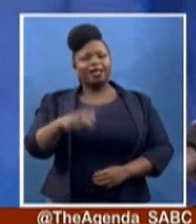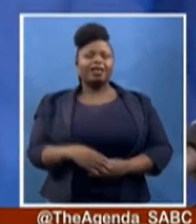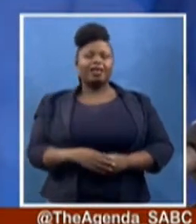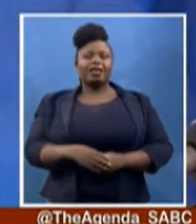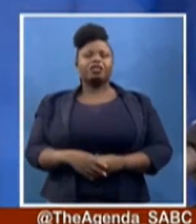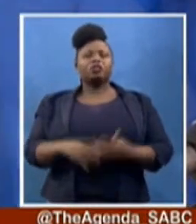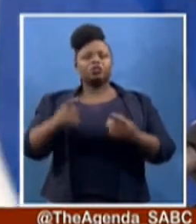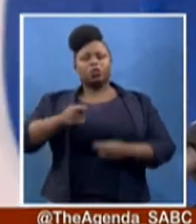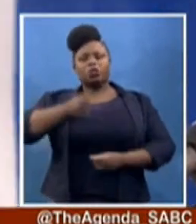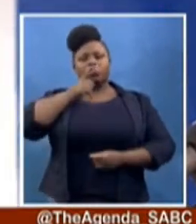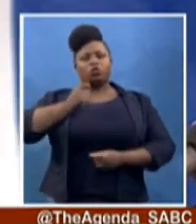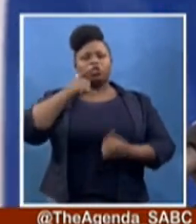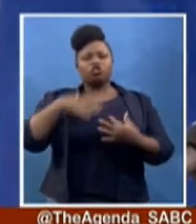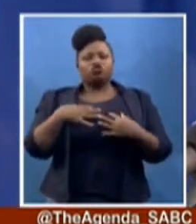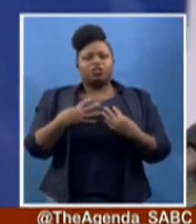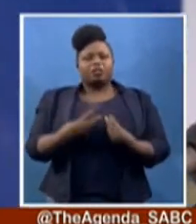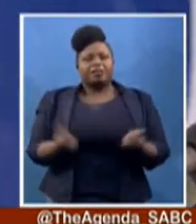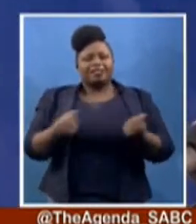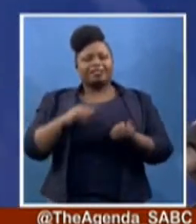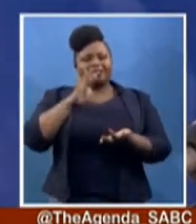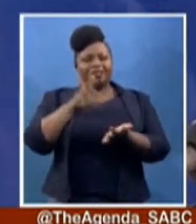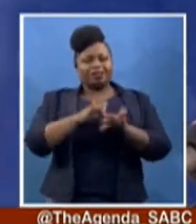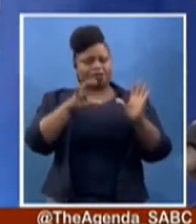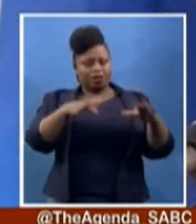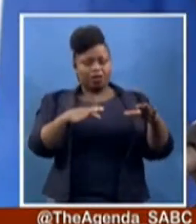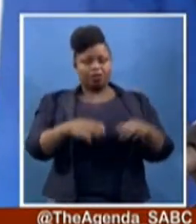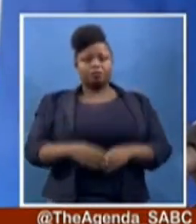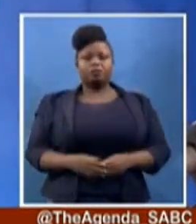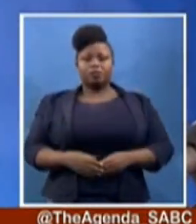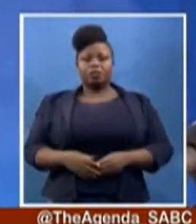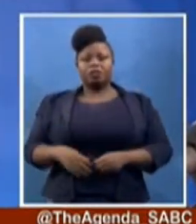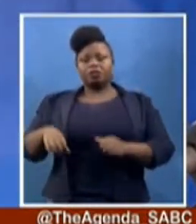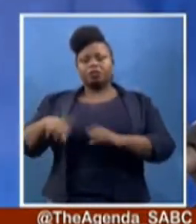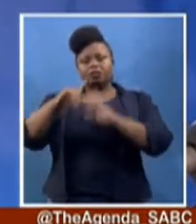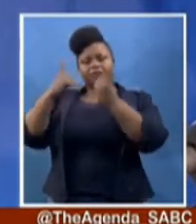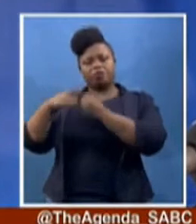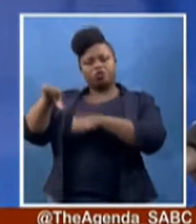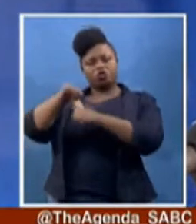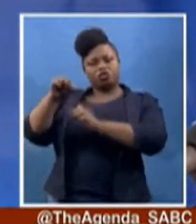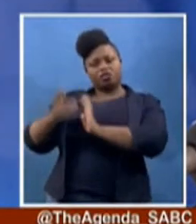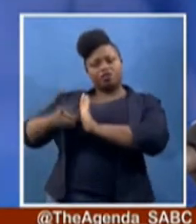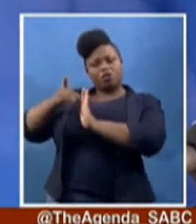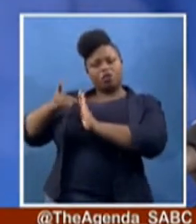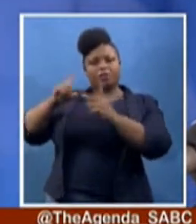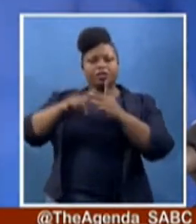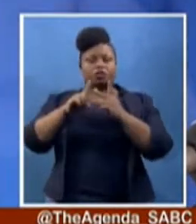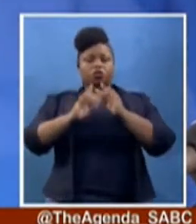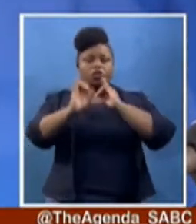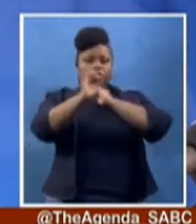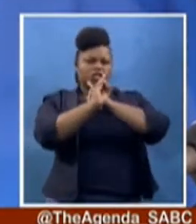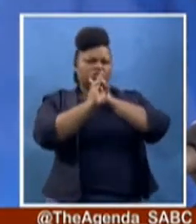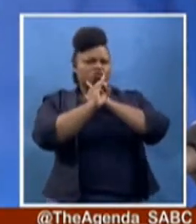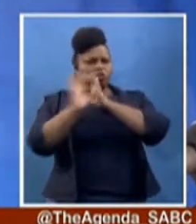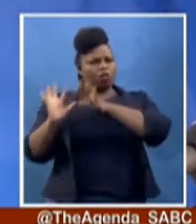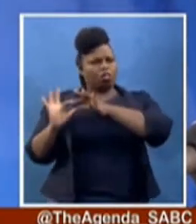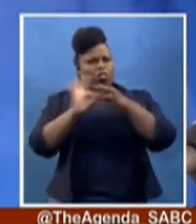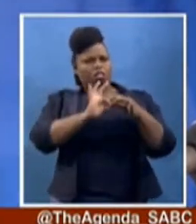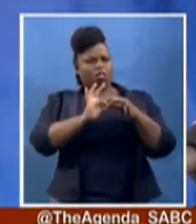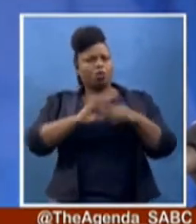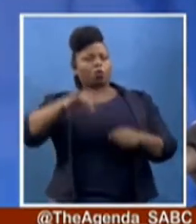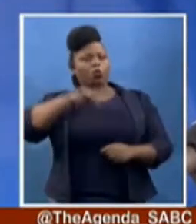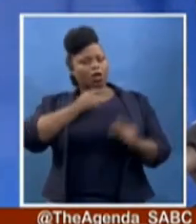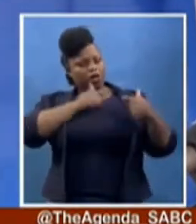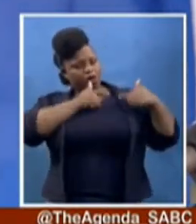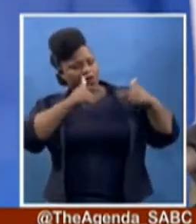Social Development will be working with the Institute to sustain the legacy of Umama through introduction